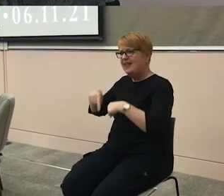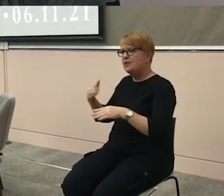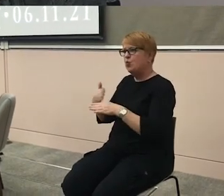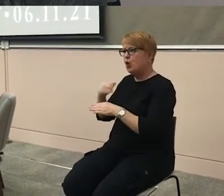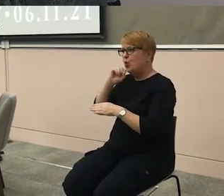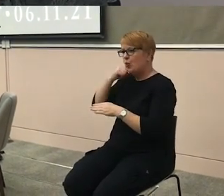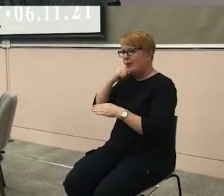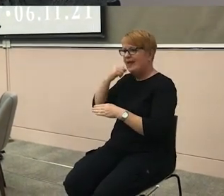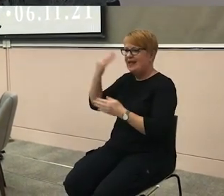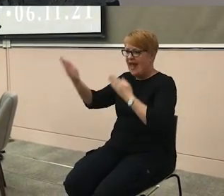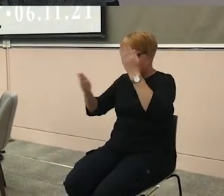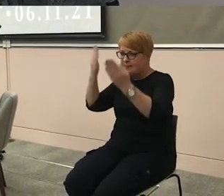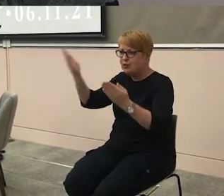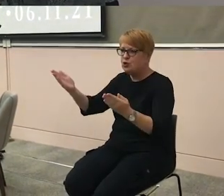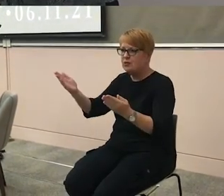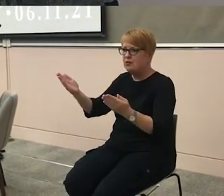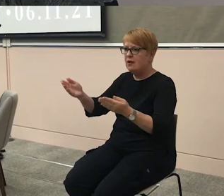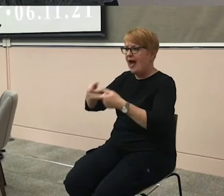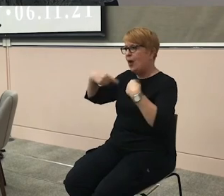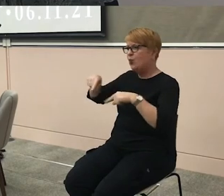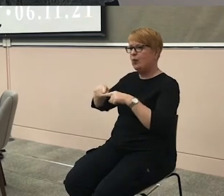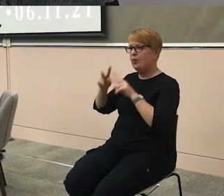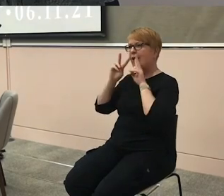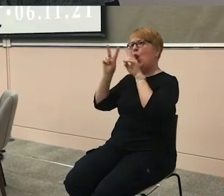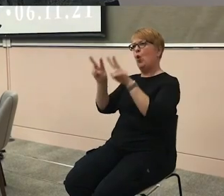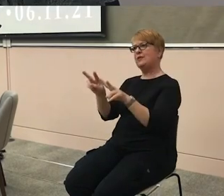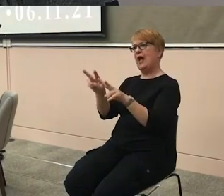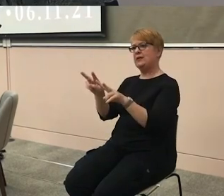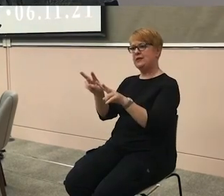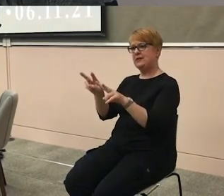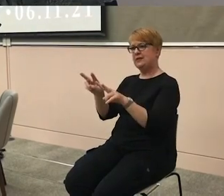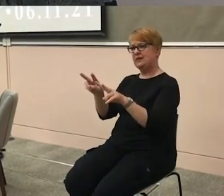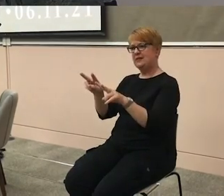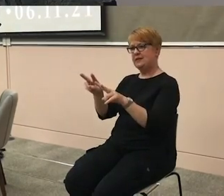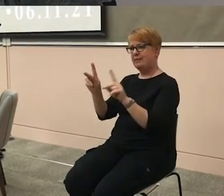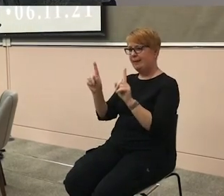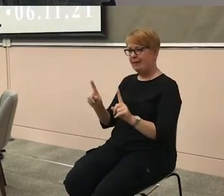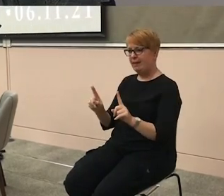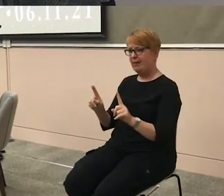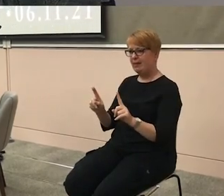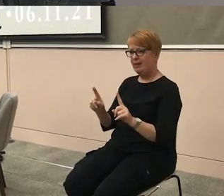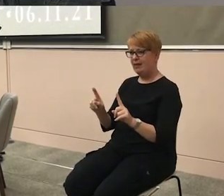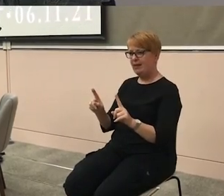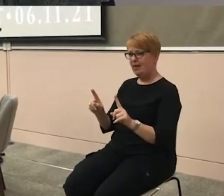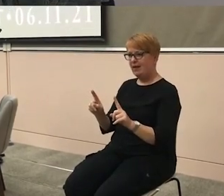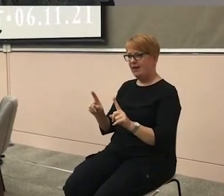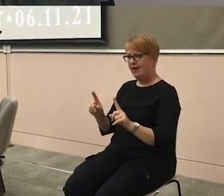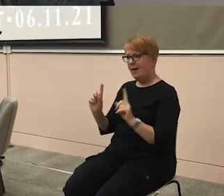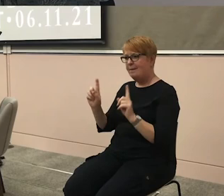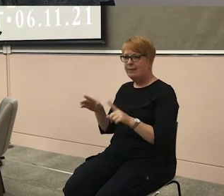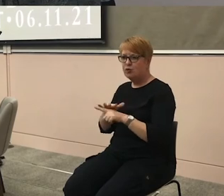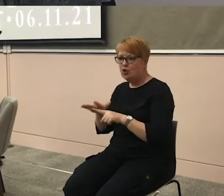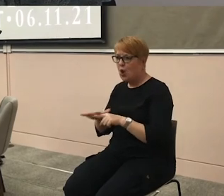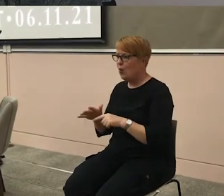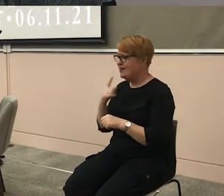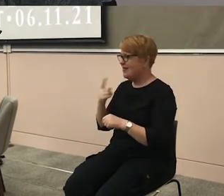exhibition setting and that we were going to be gazed at, and like talking to the group about, like, in